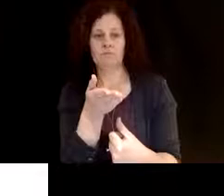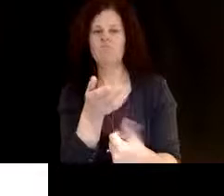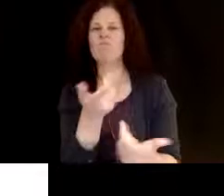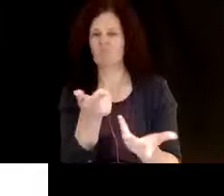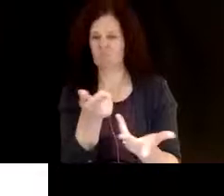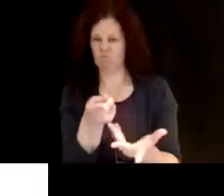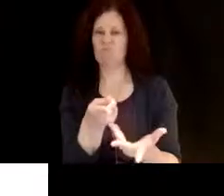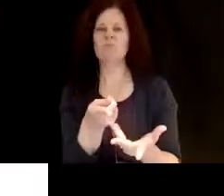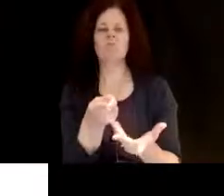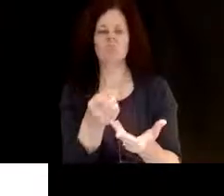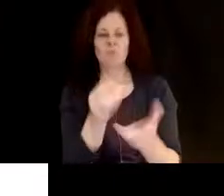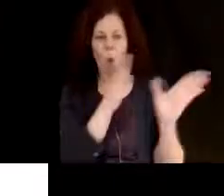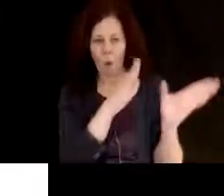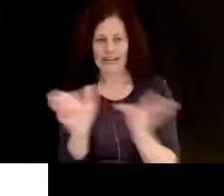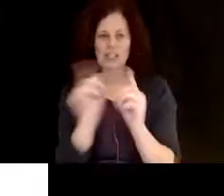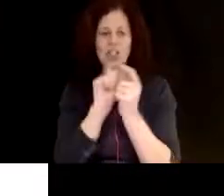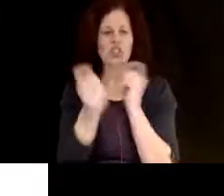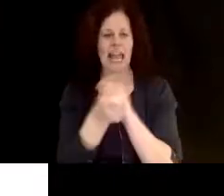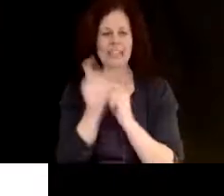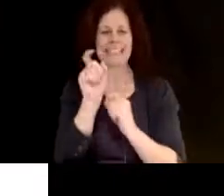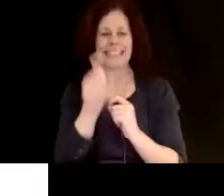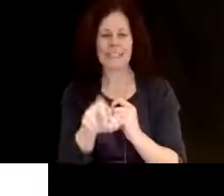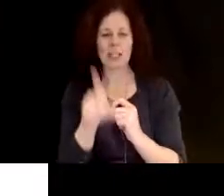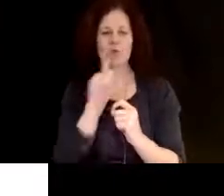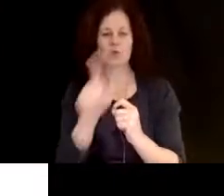and implementation. Next slide.